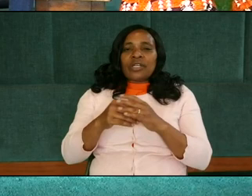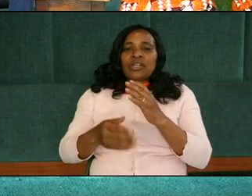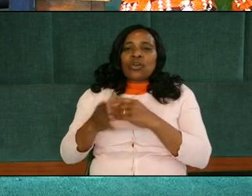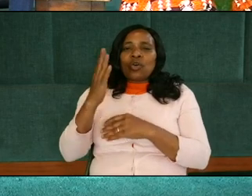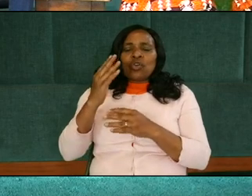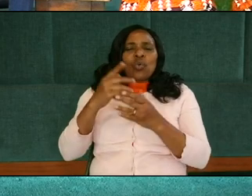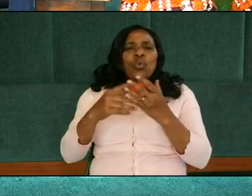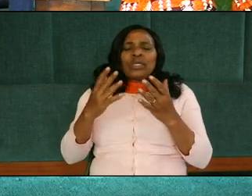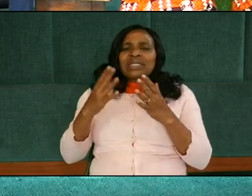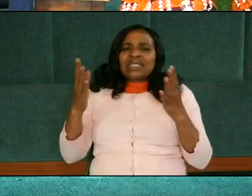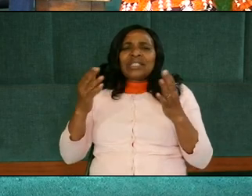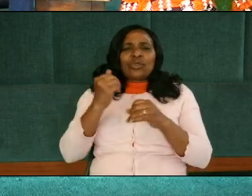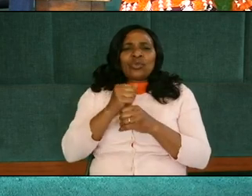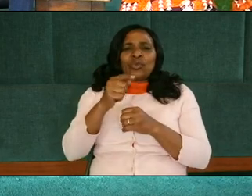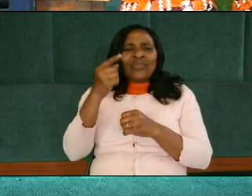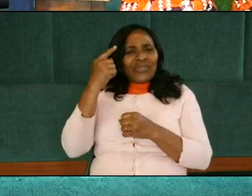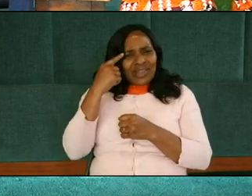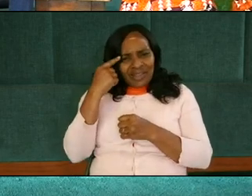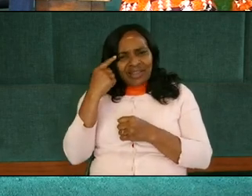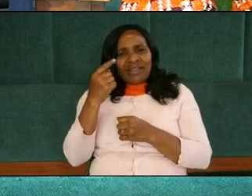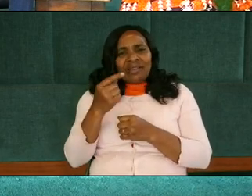grade do you think you deserve?